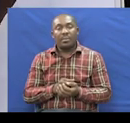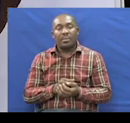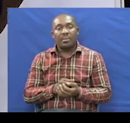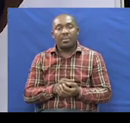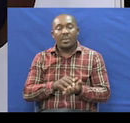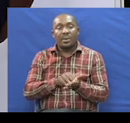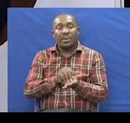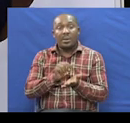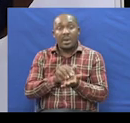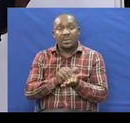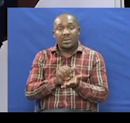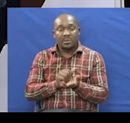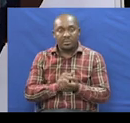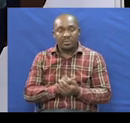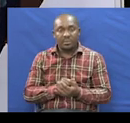some rice